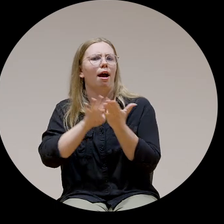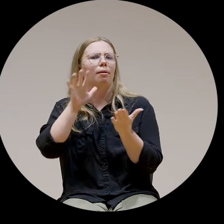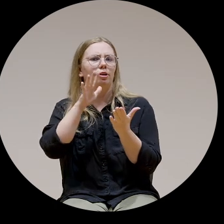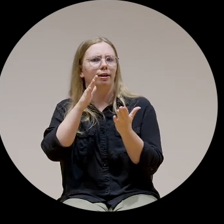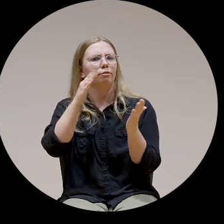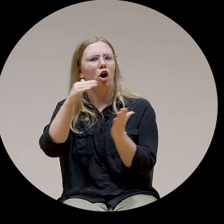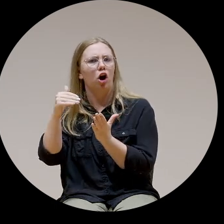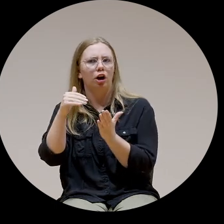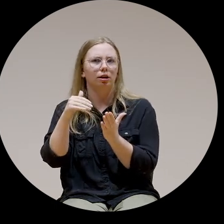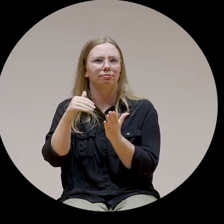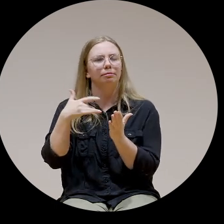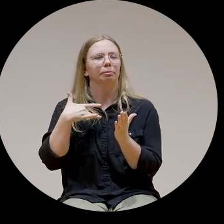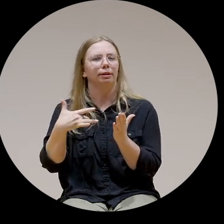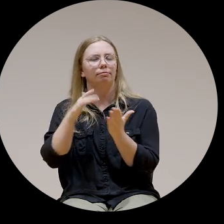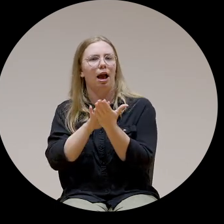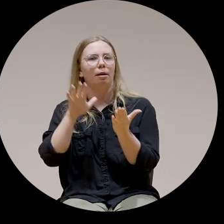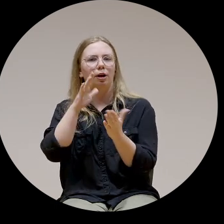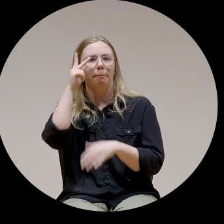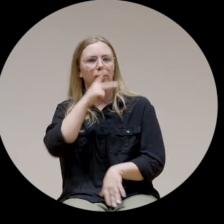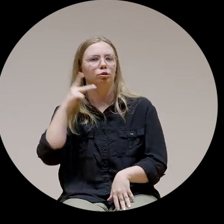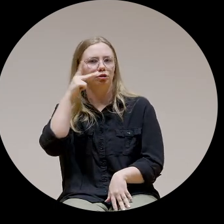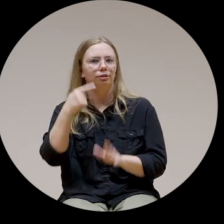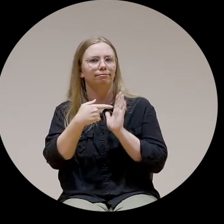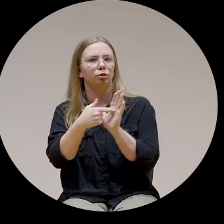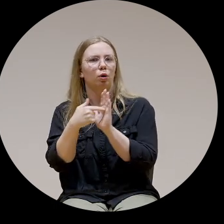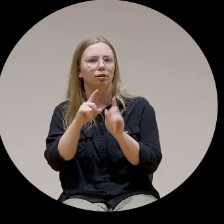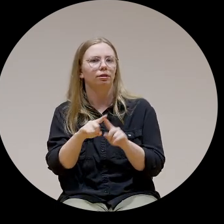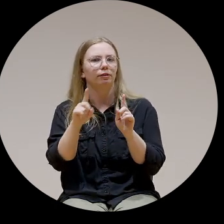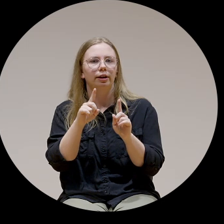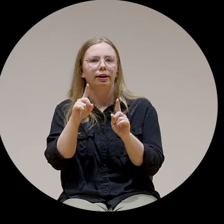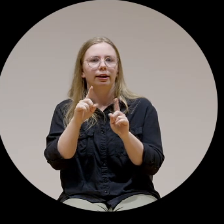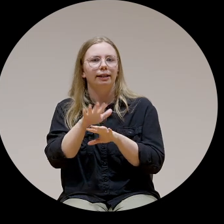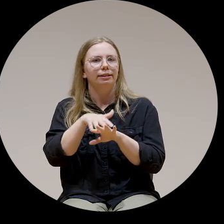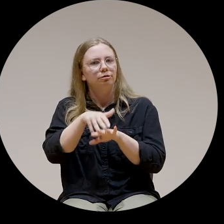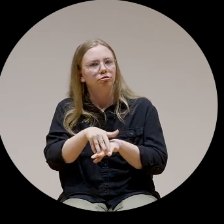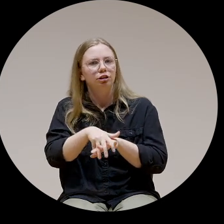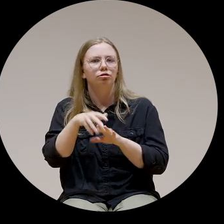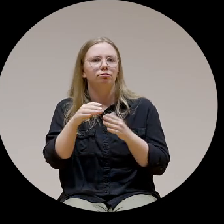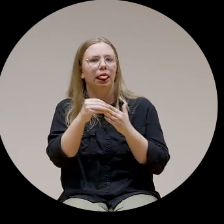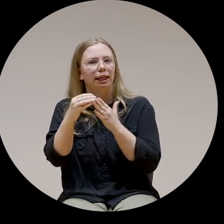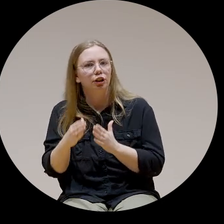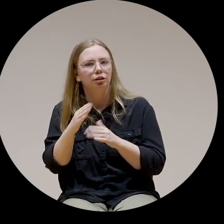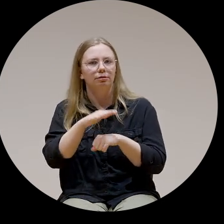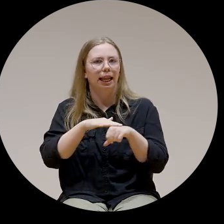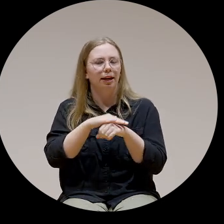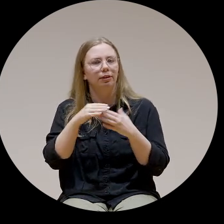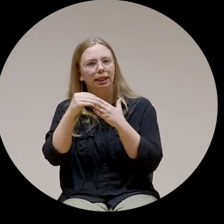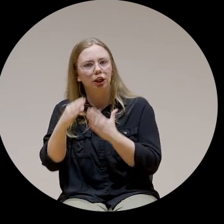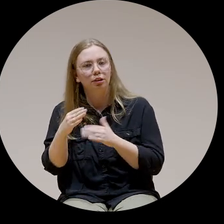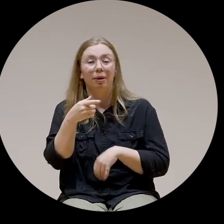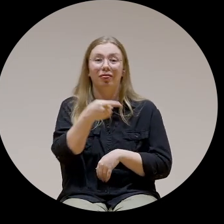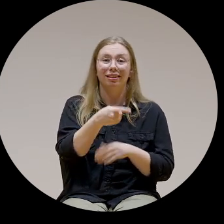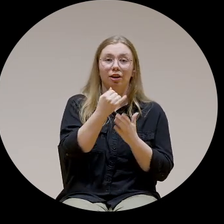are essentially abstract portraits of Indigenous leaders, of Native leaders. But this one specifically she